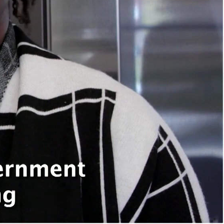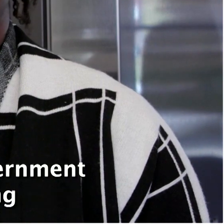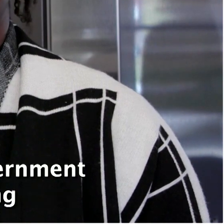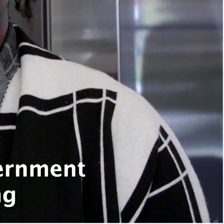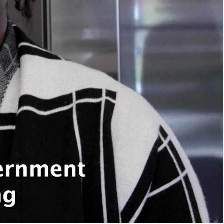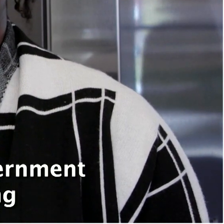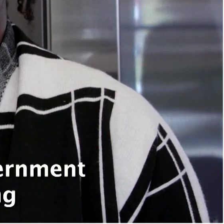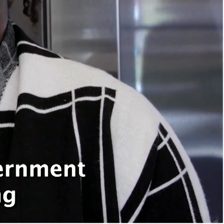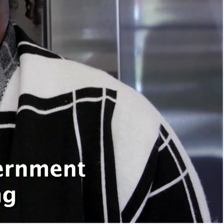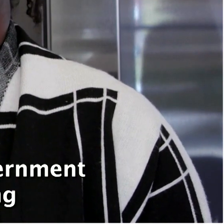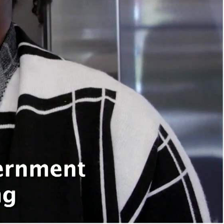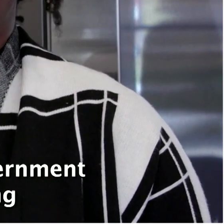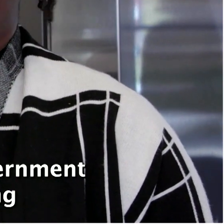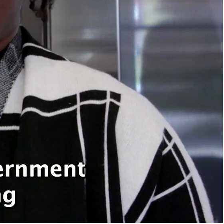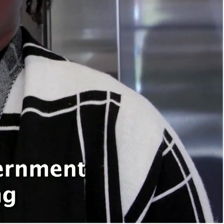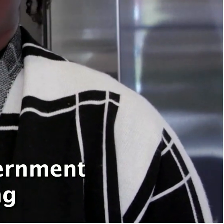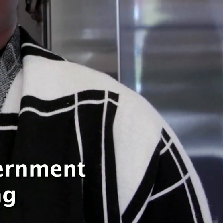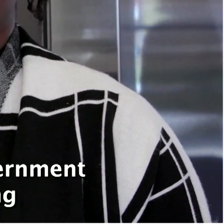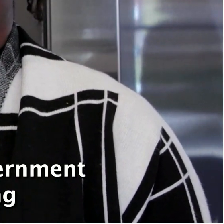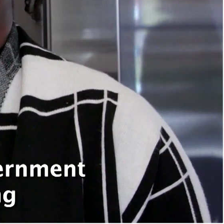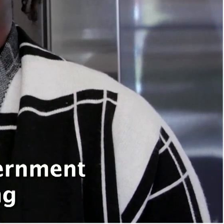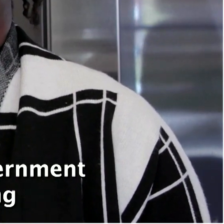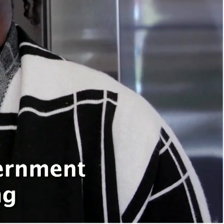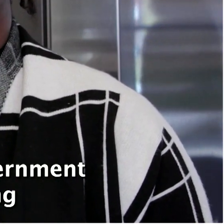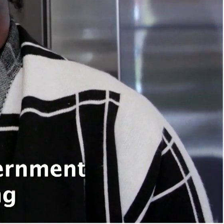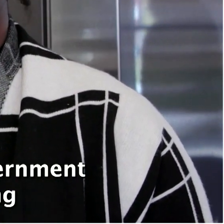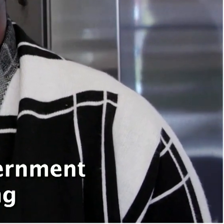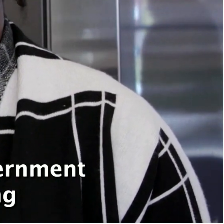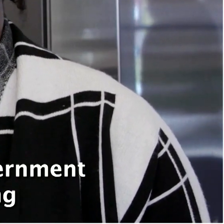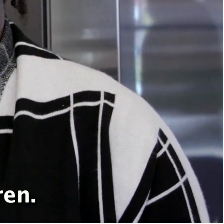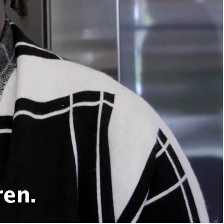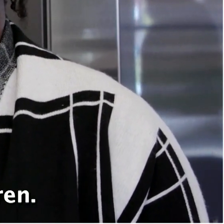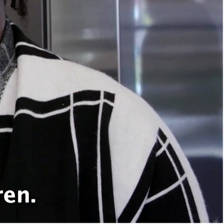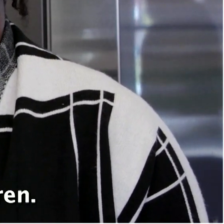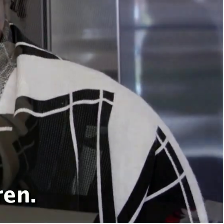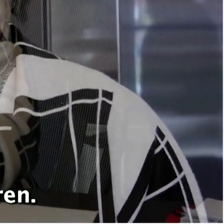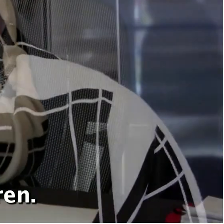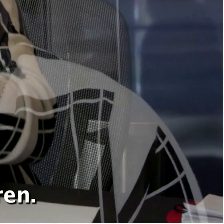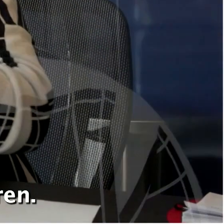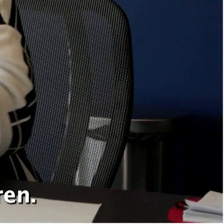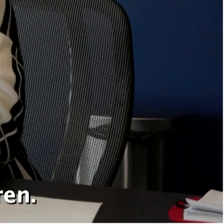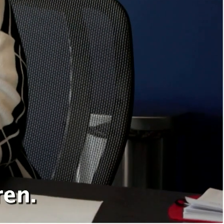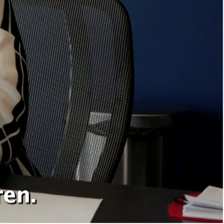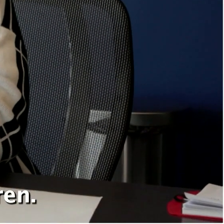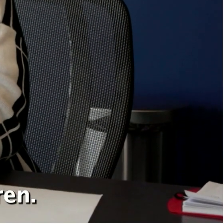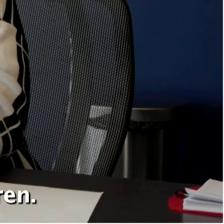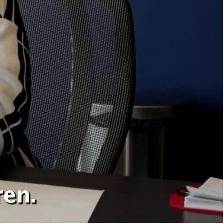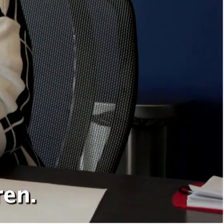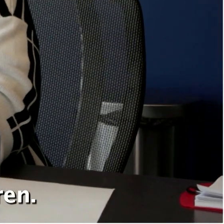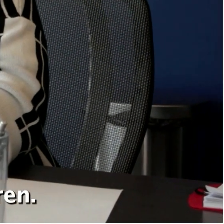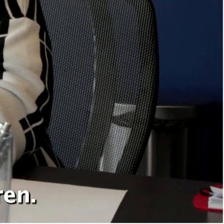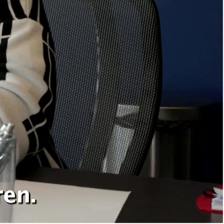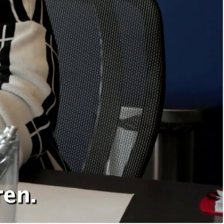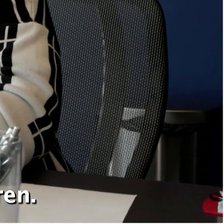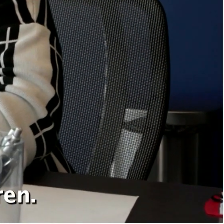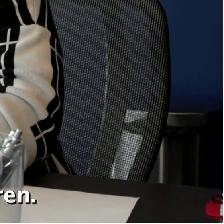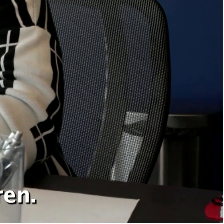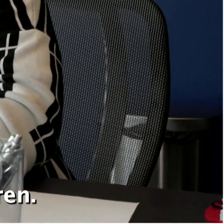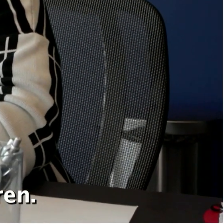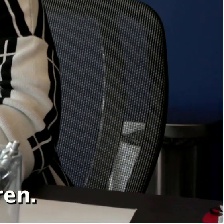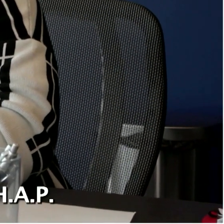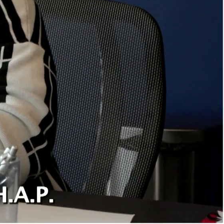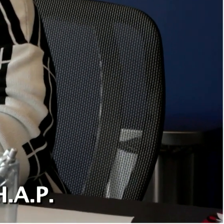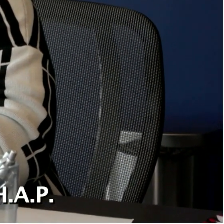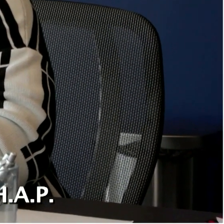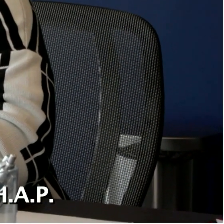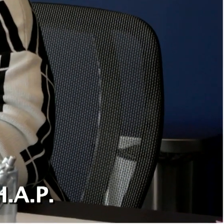government employee. And once I became a government employee, I started researching how can I purchase a home to maintain legacy for my